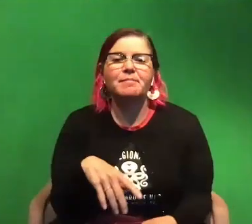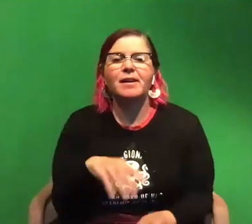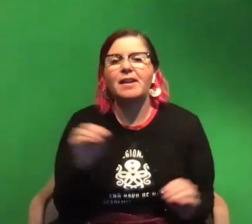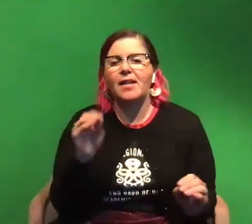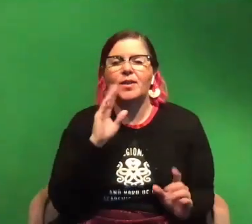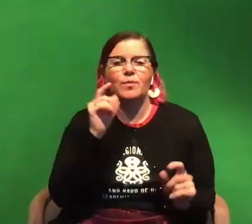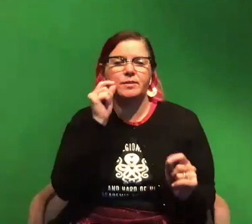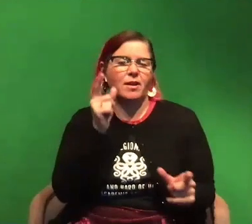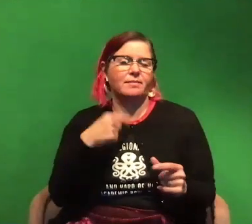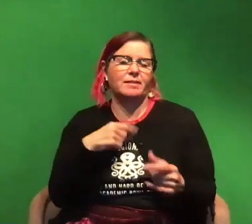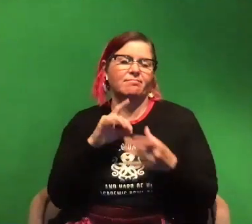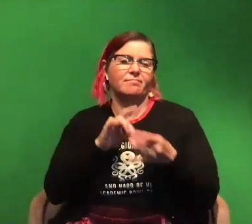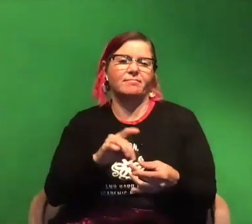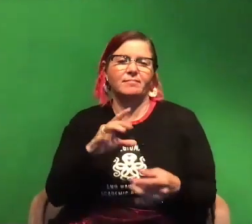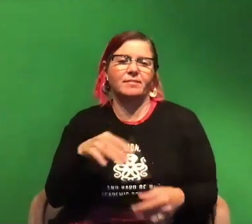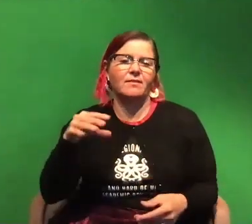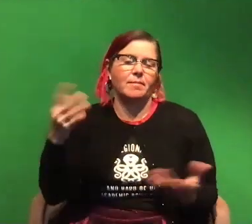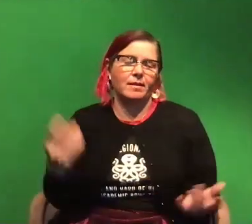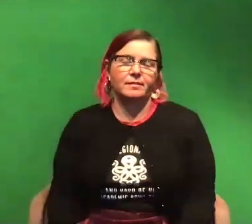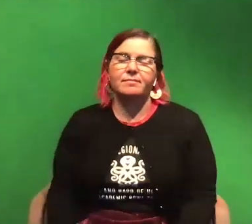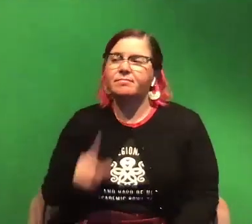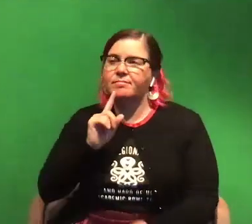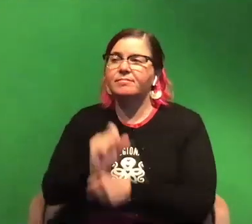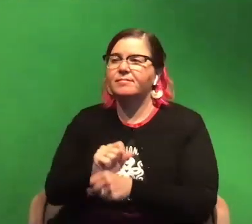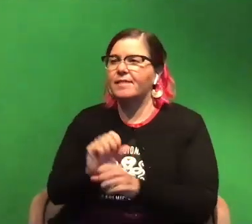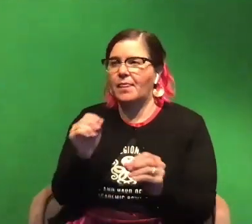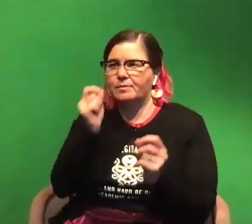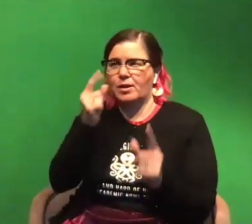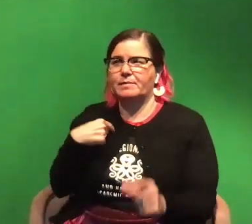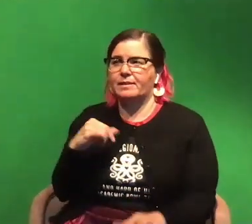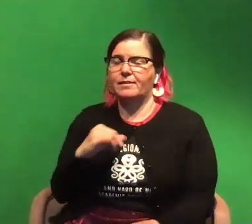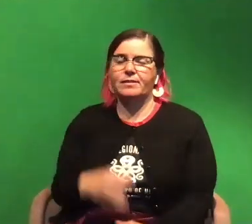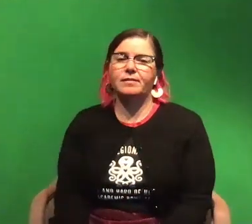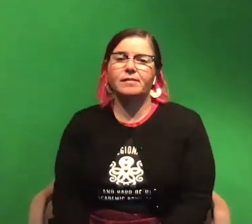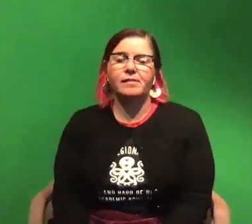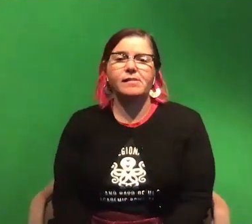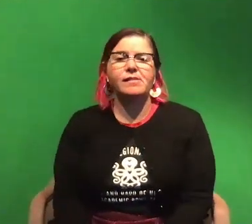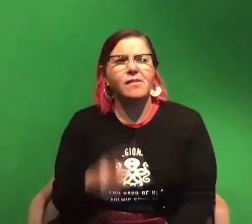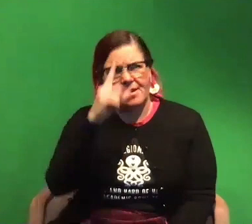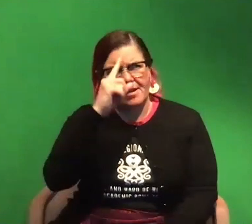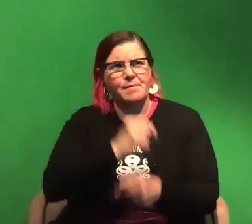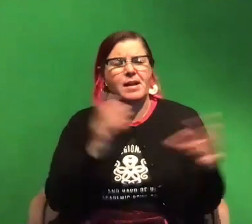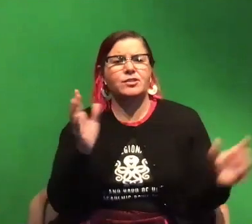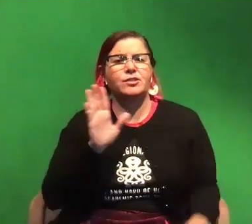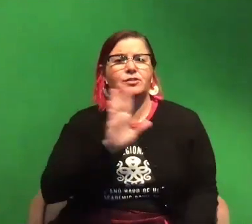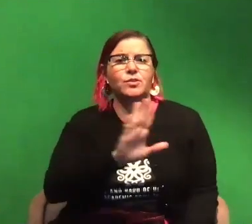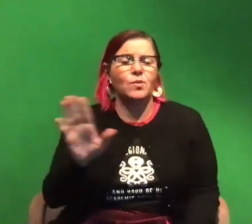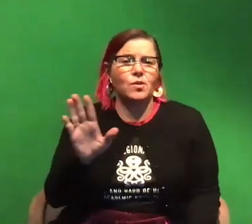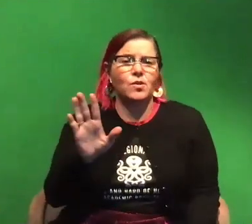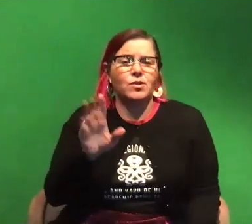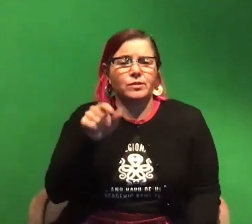with cephalopods, so. That's true. Nothing surprises me with cephalopods either. Because imagine, you know, you're a